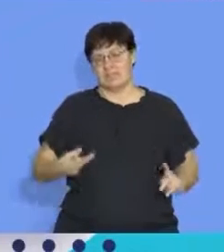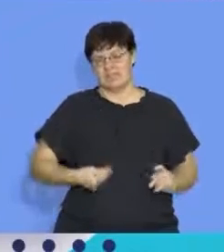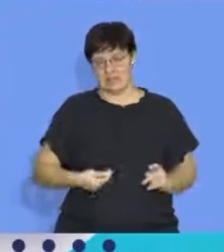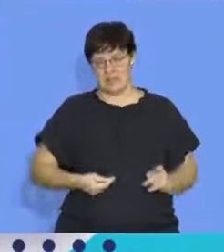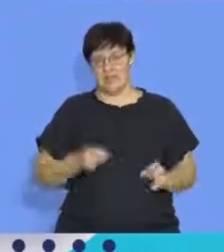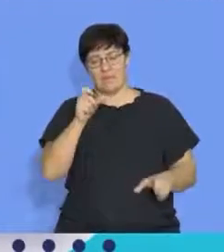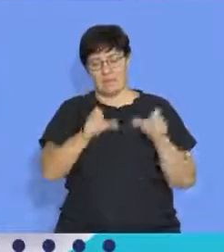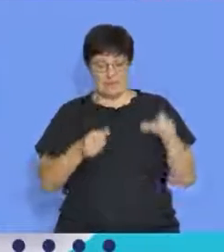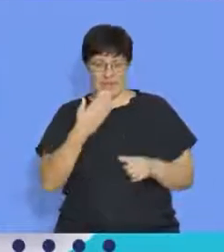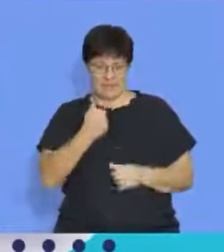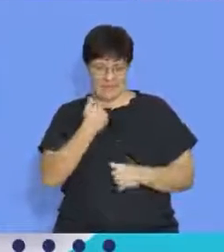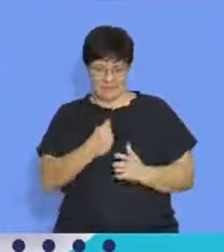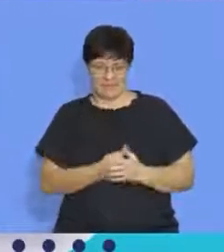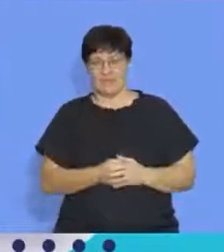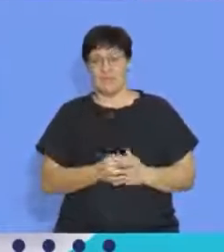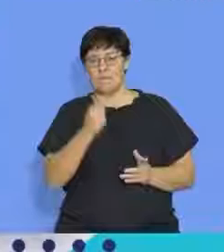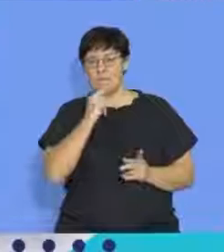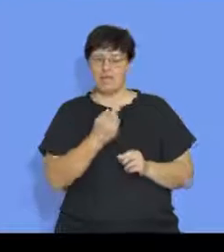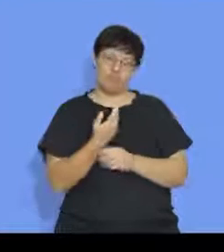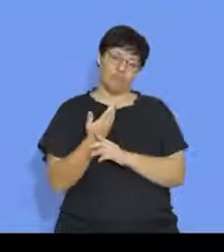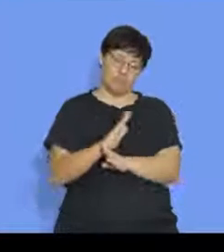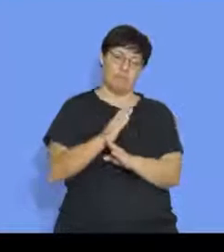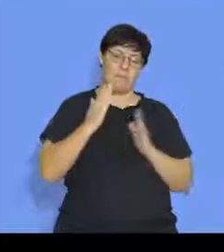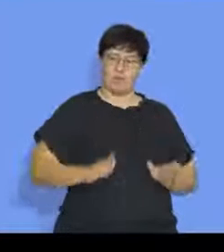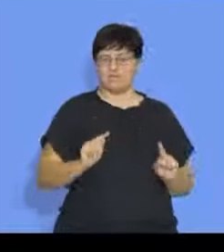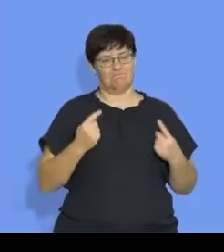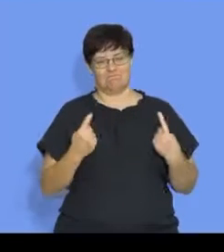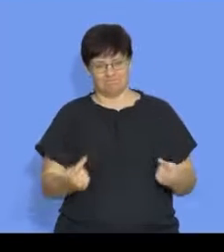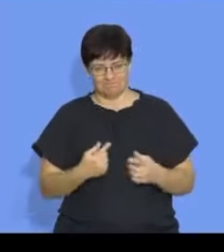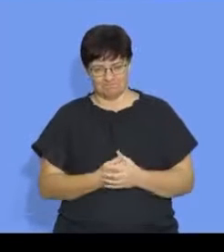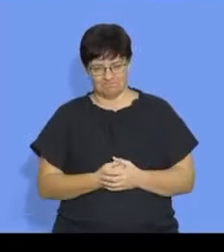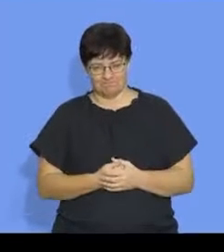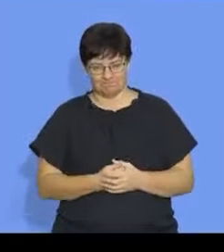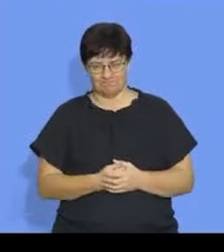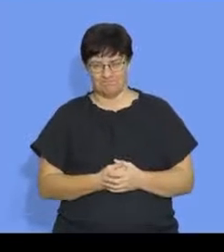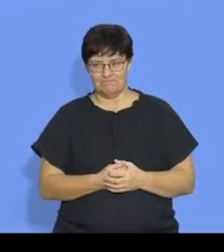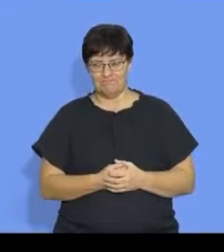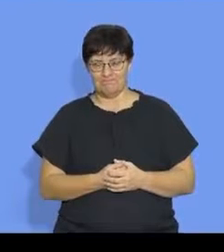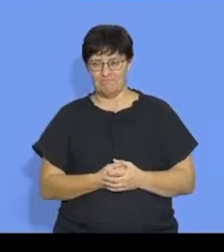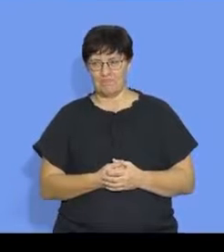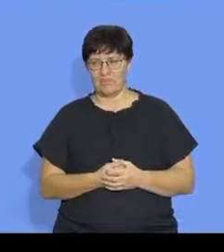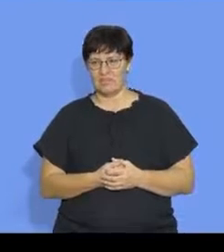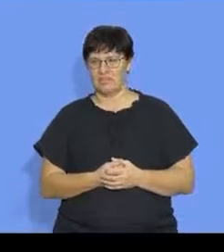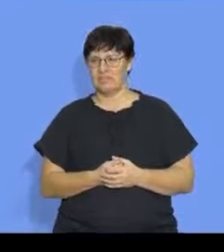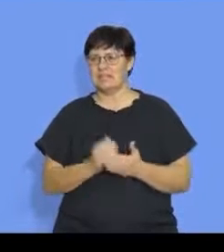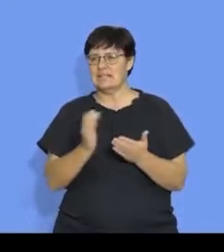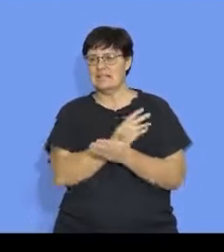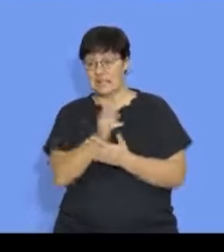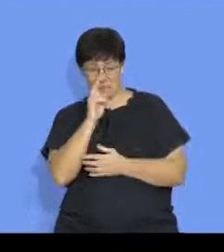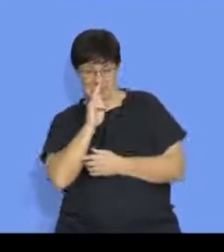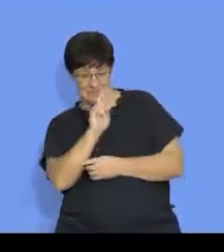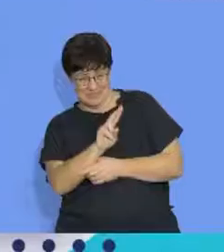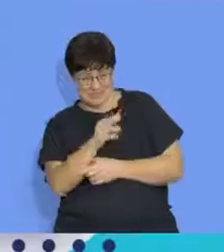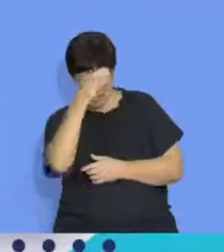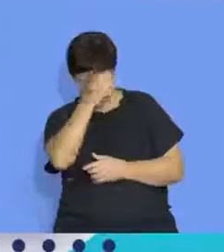people, and they won't be able to reject it. Okay, guys, I think some of you might be familiar with this